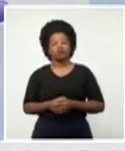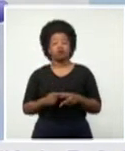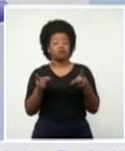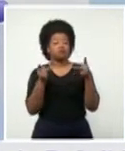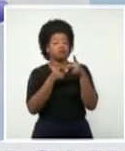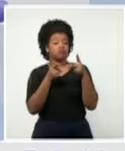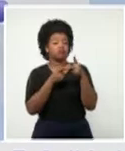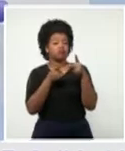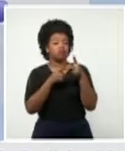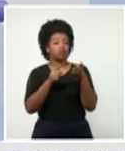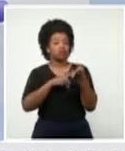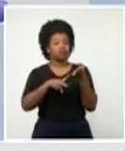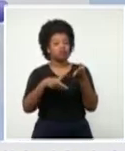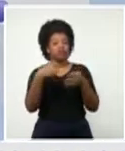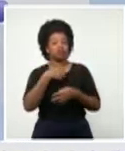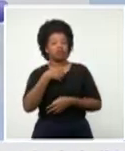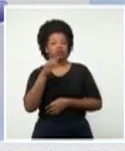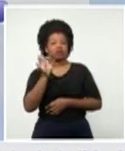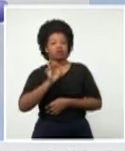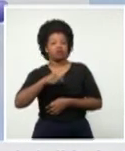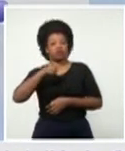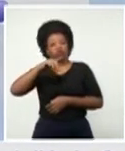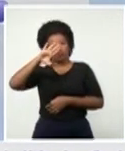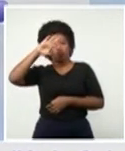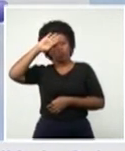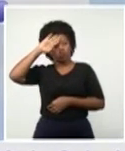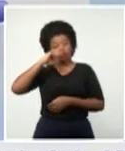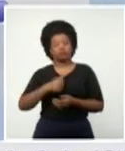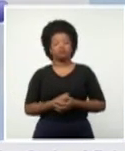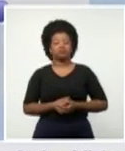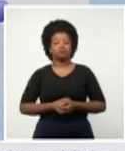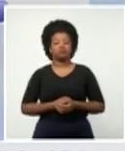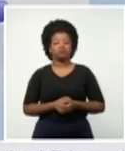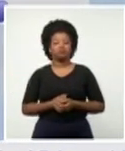1.25 per 100,000 inhabitants.